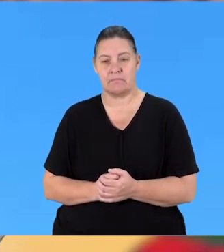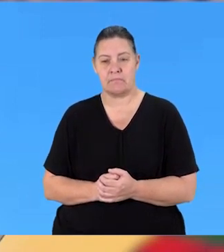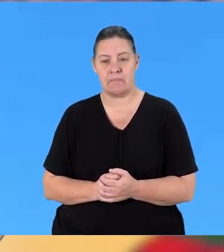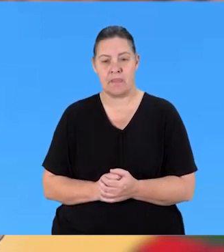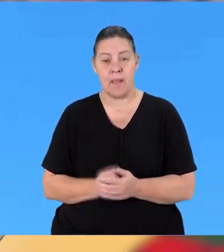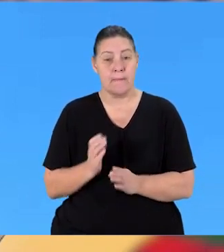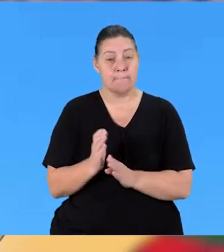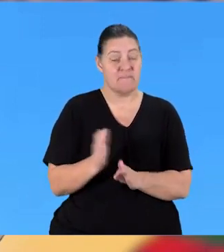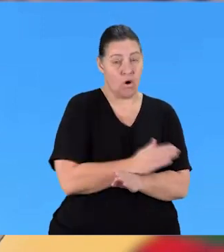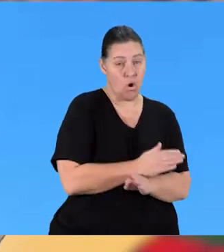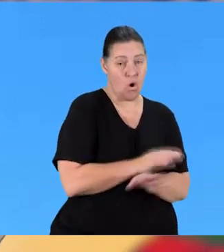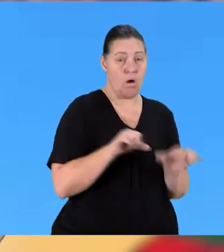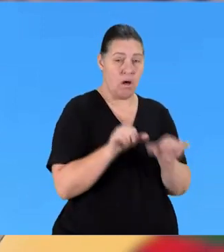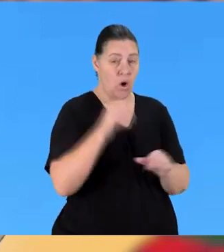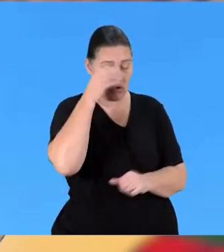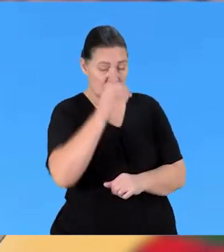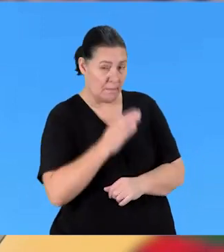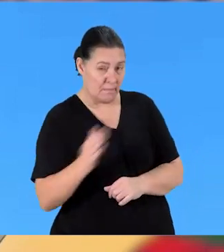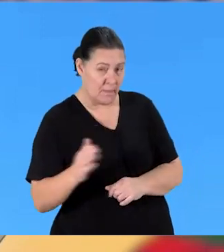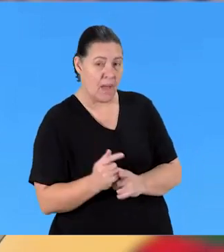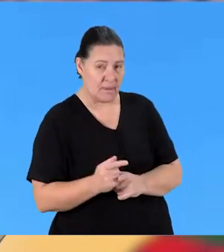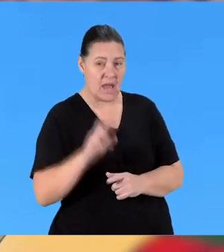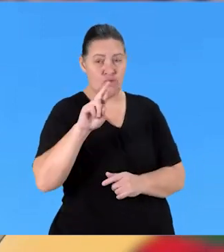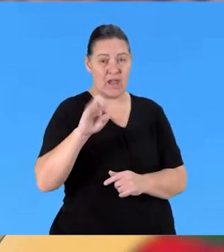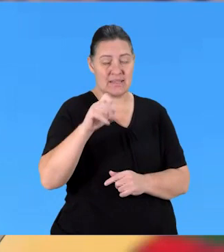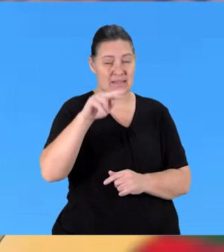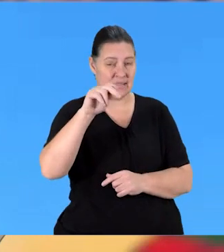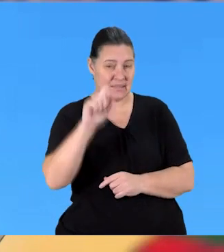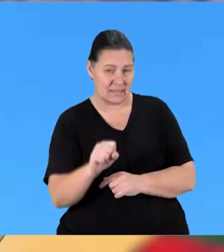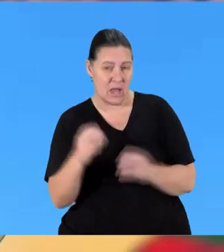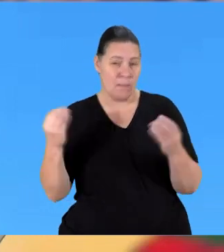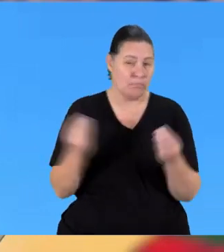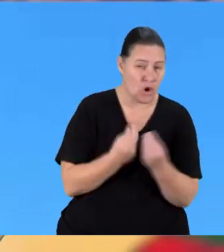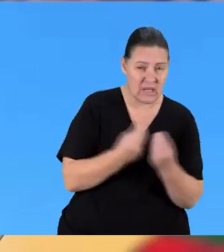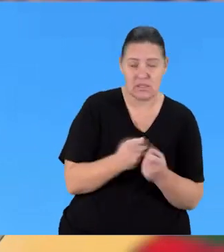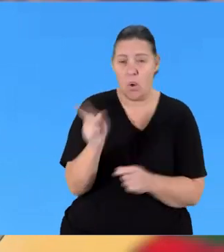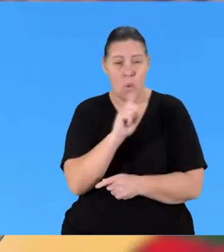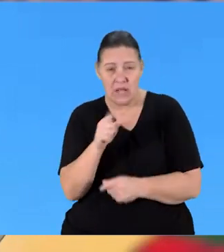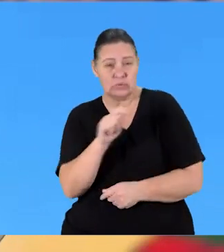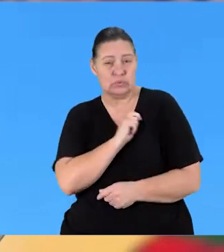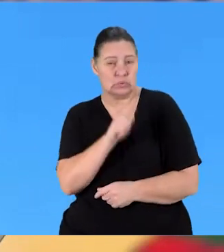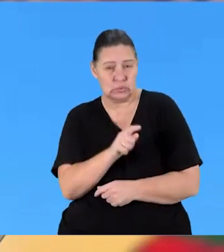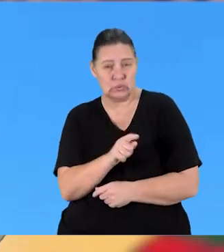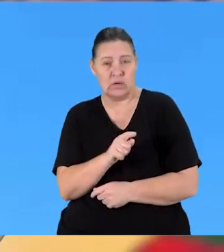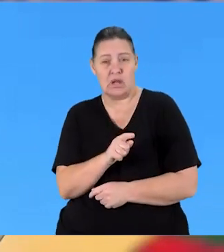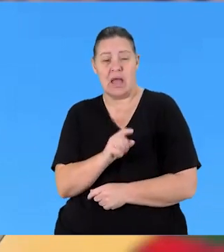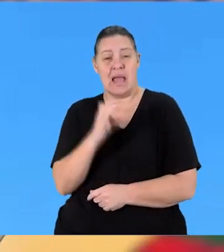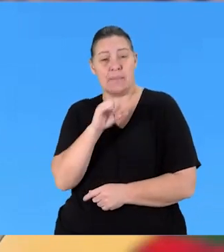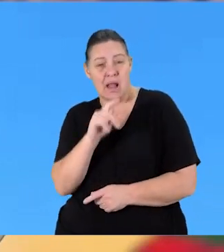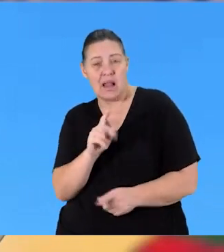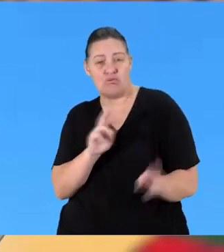Right. Now, before we move on to our next concept, which is now the reactants and the products and what those things are actually in